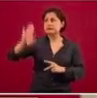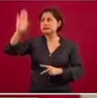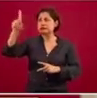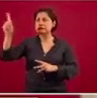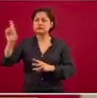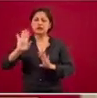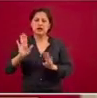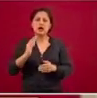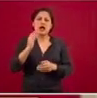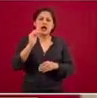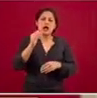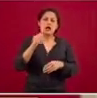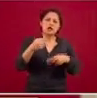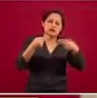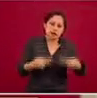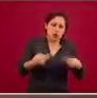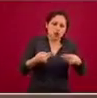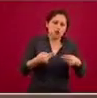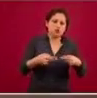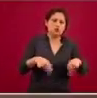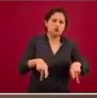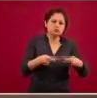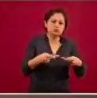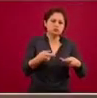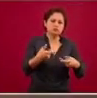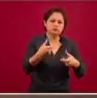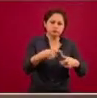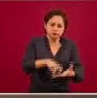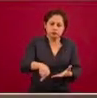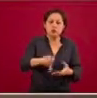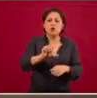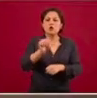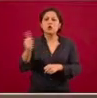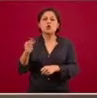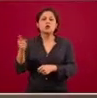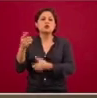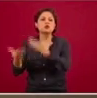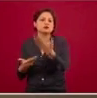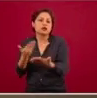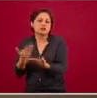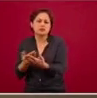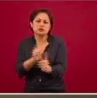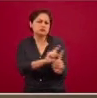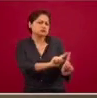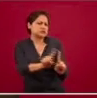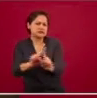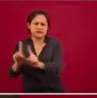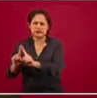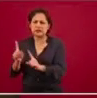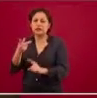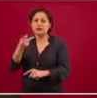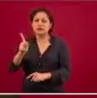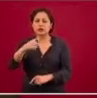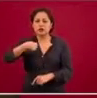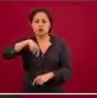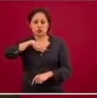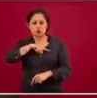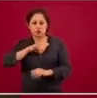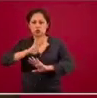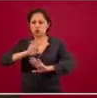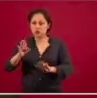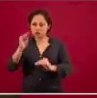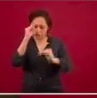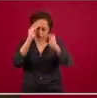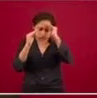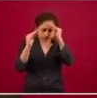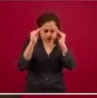cases commercial, in other cases the services sector, as essential. But the criteria has